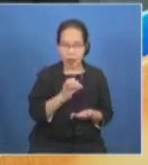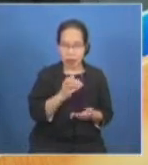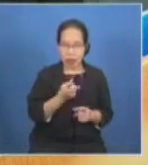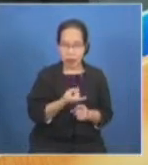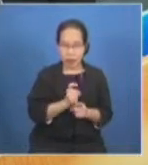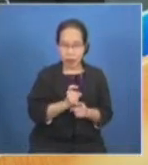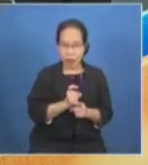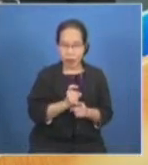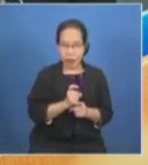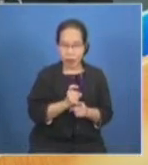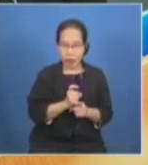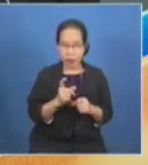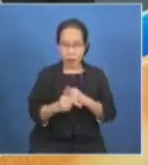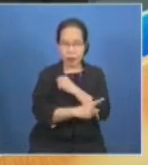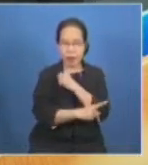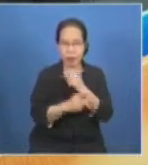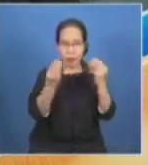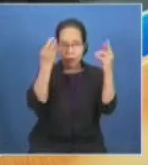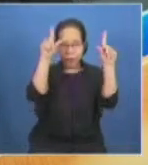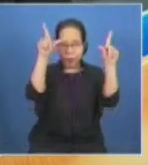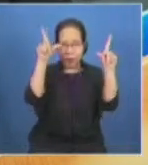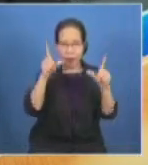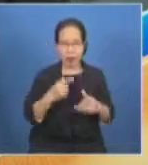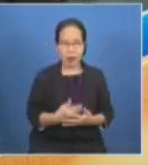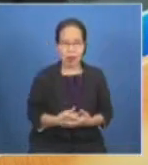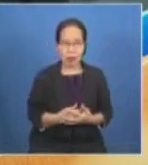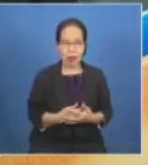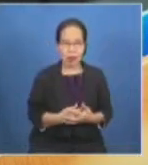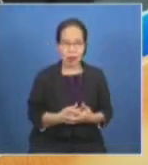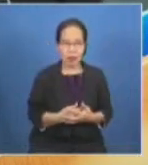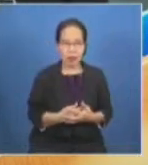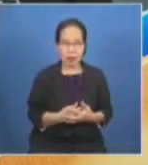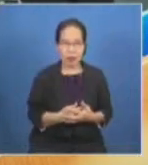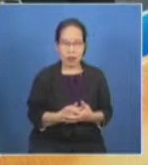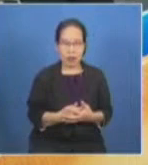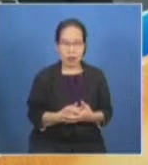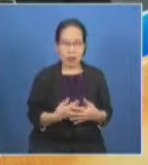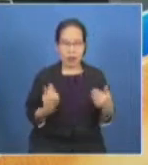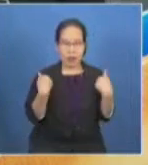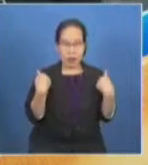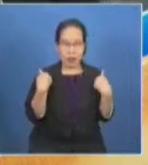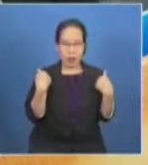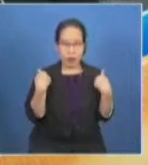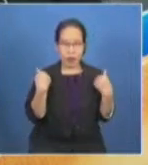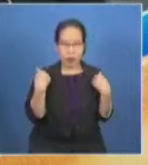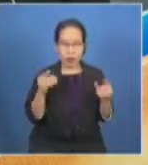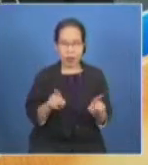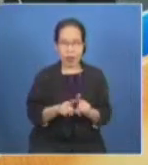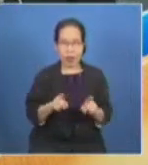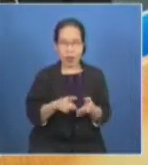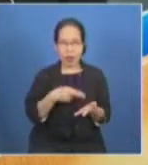munisipyo. Rice and canned goods from the provinces and municipalities.